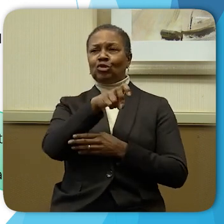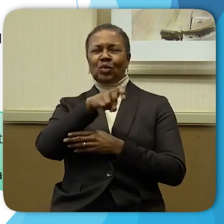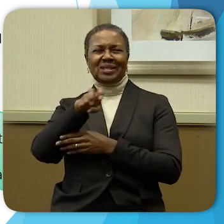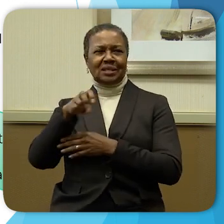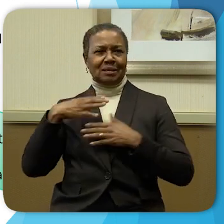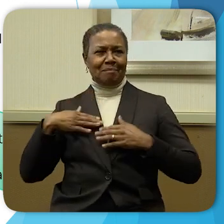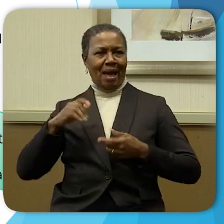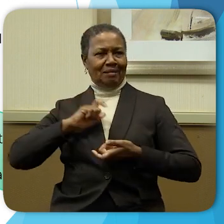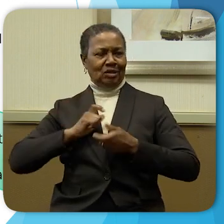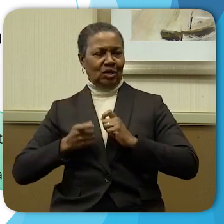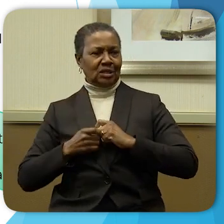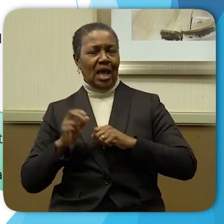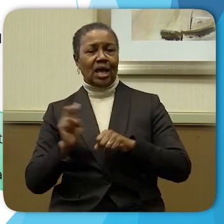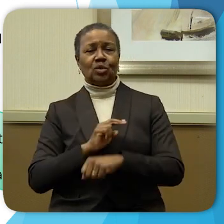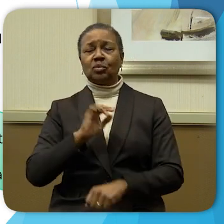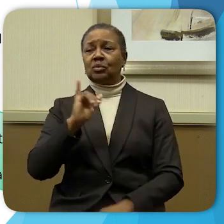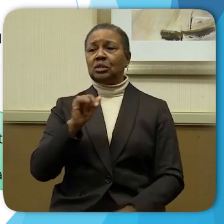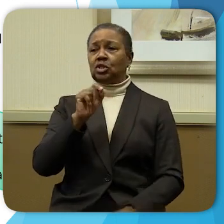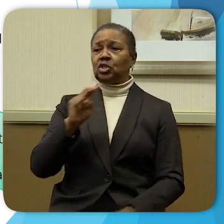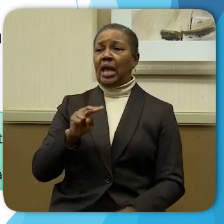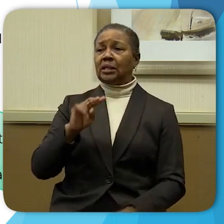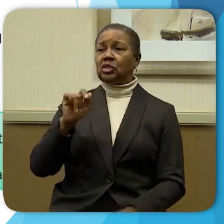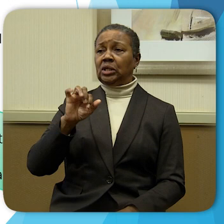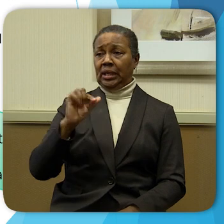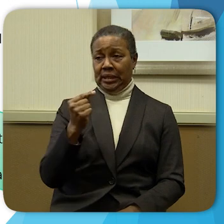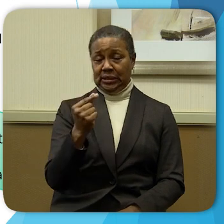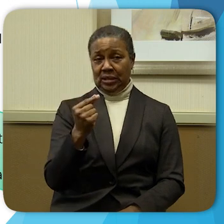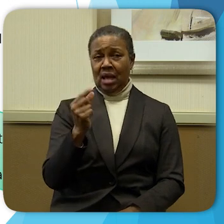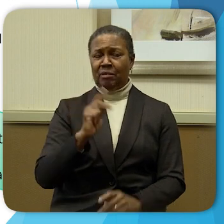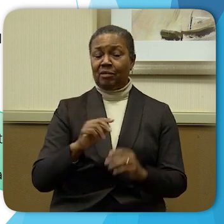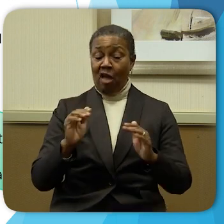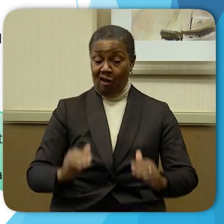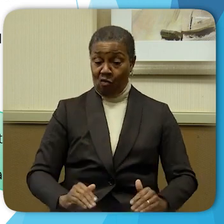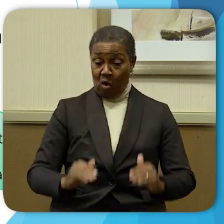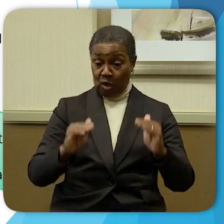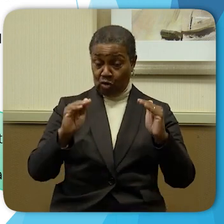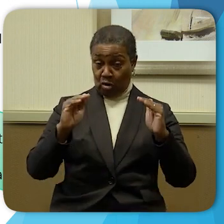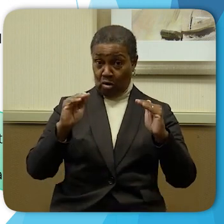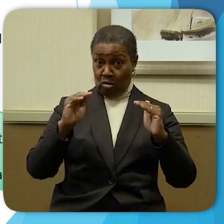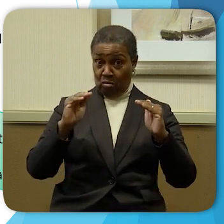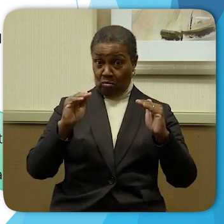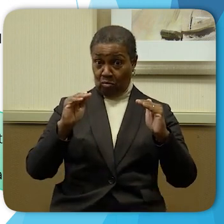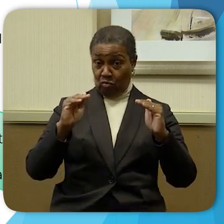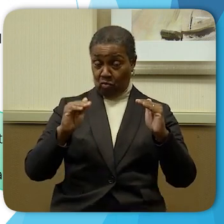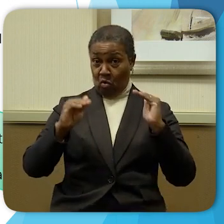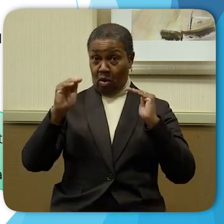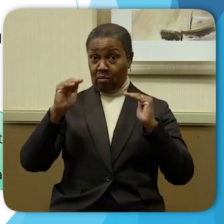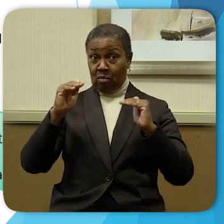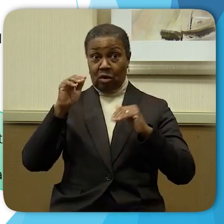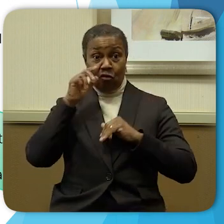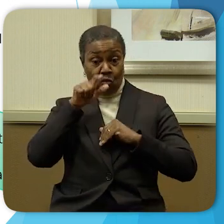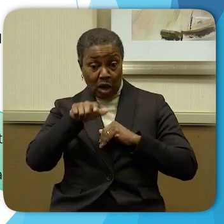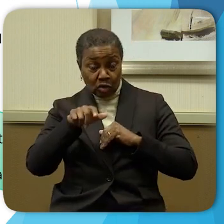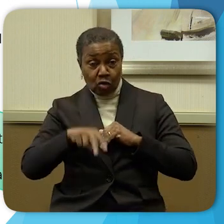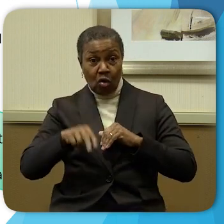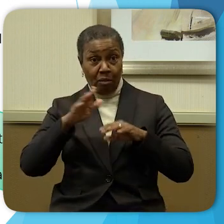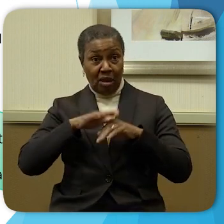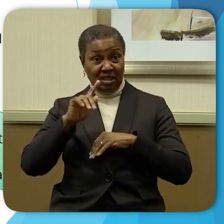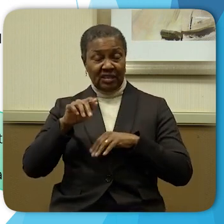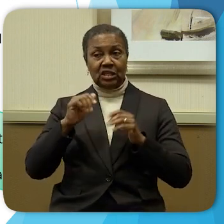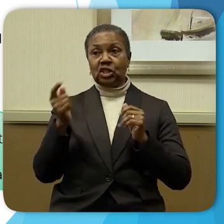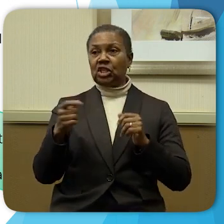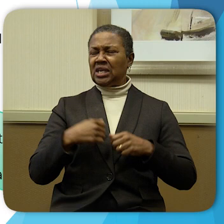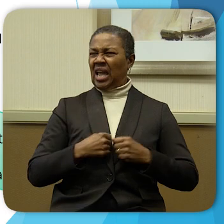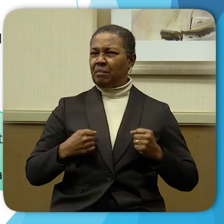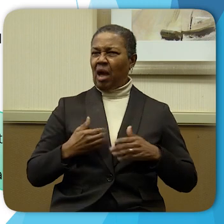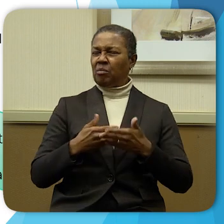so I use Jazz Jennings as an example because a lot of people have watched her grow up on TV. She came out